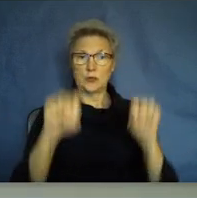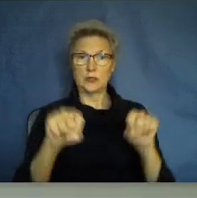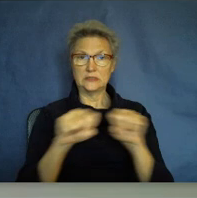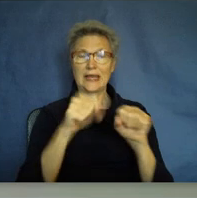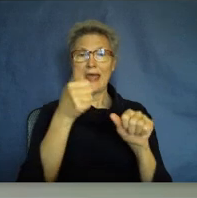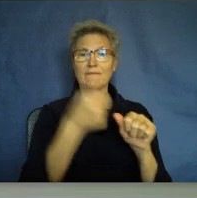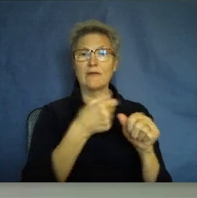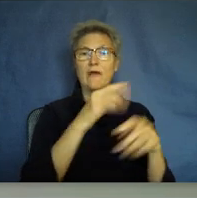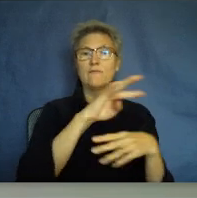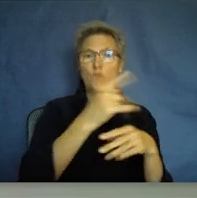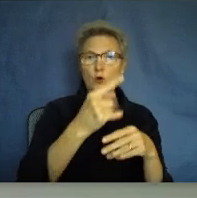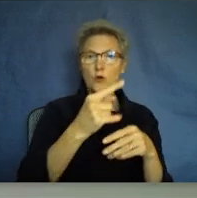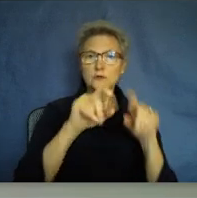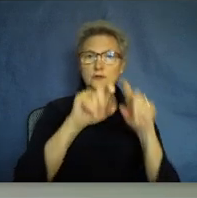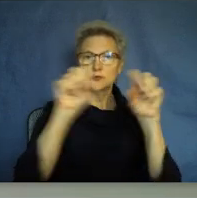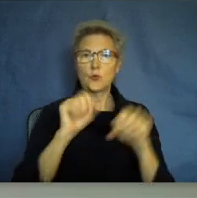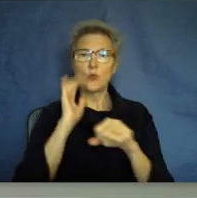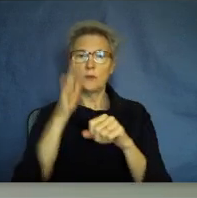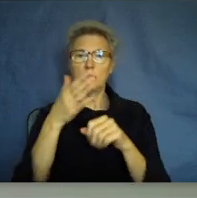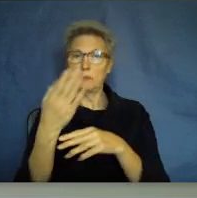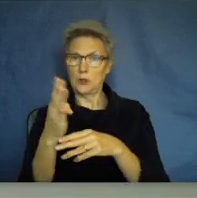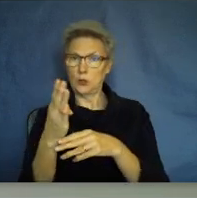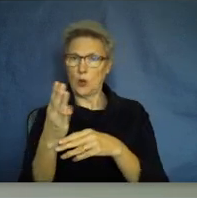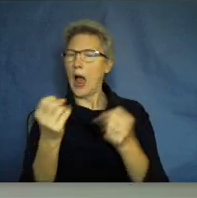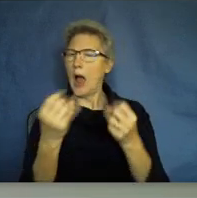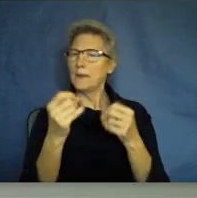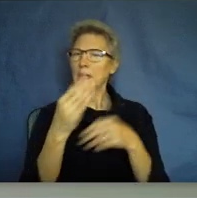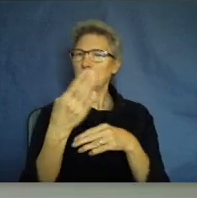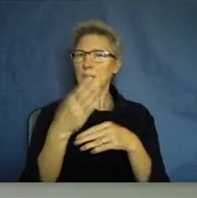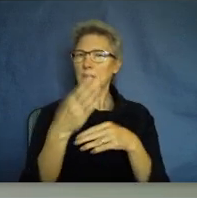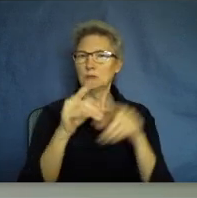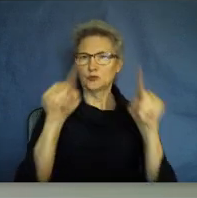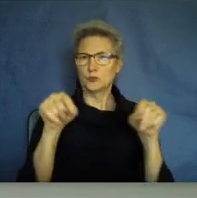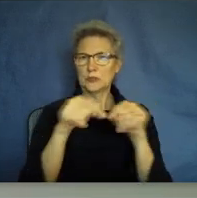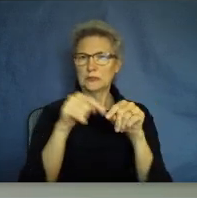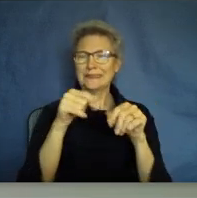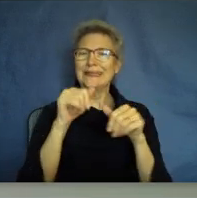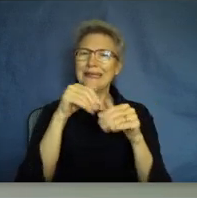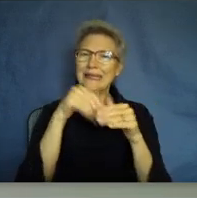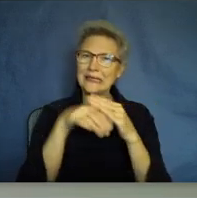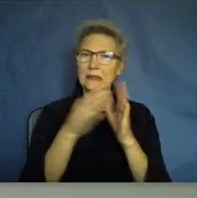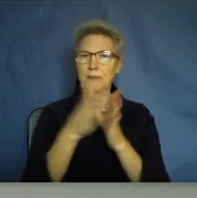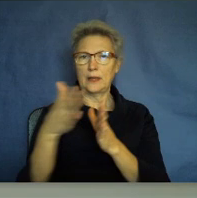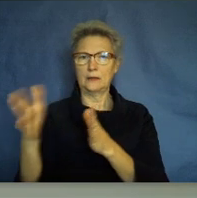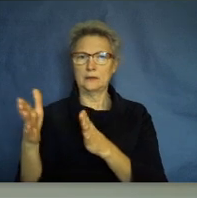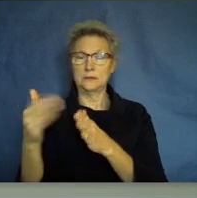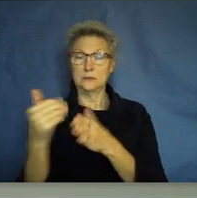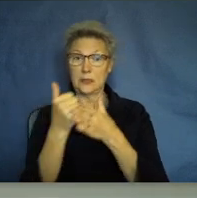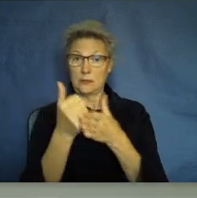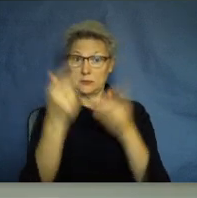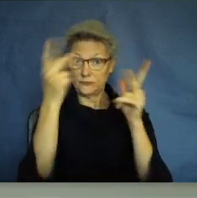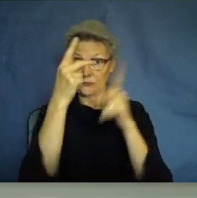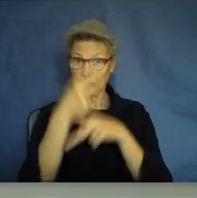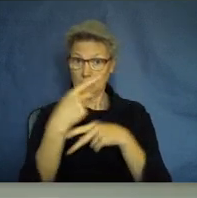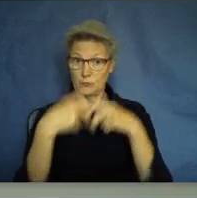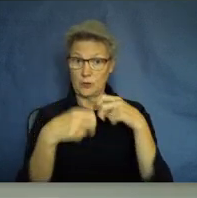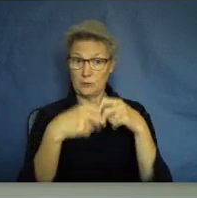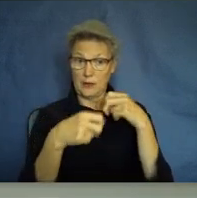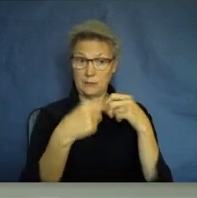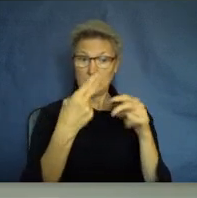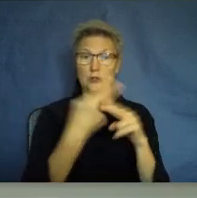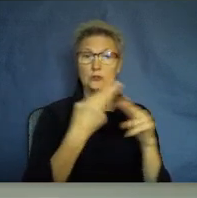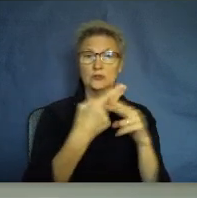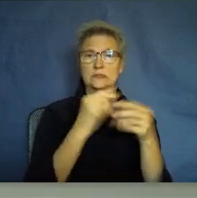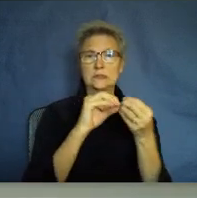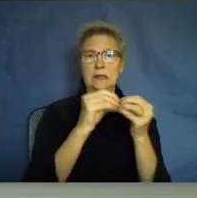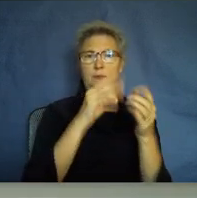many blue squares are in the pattern? So in order to help us solve this problem, I'm going to use this blank number grid that I have